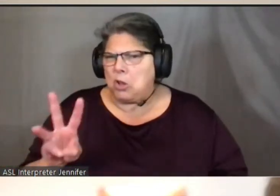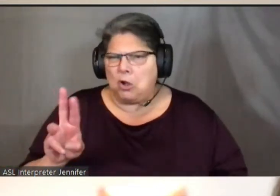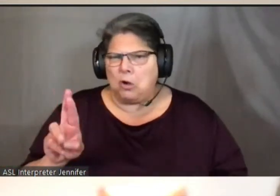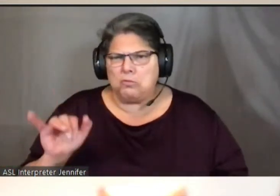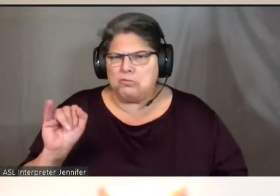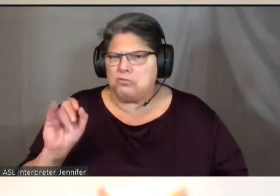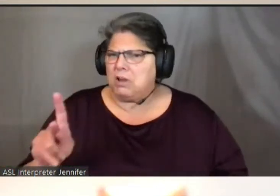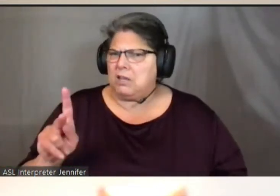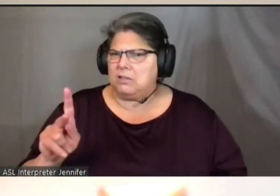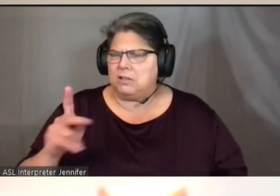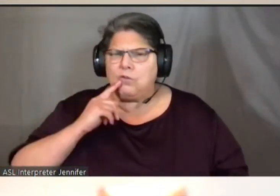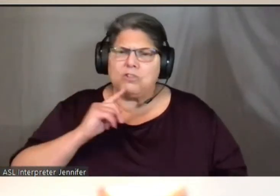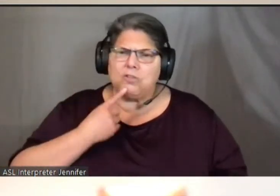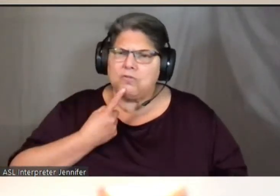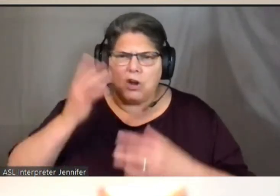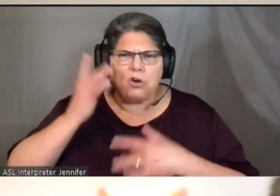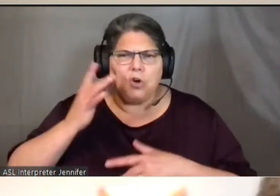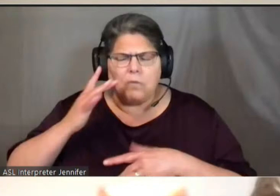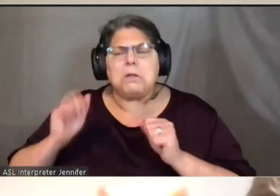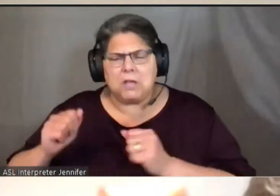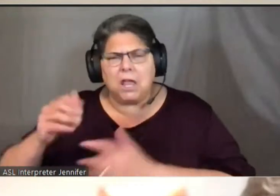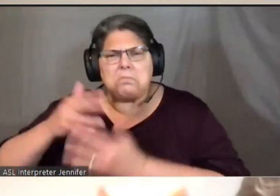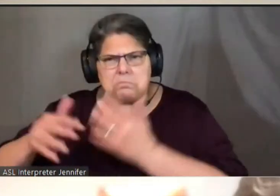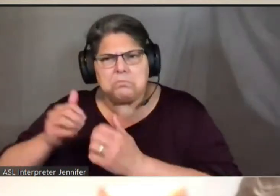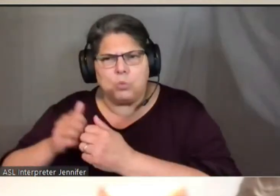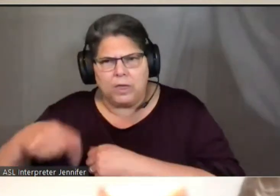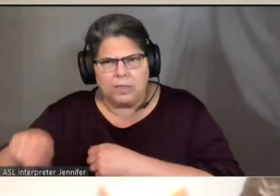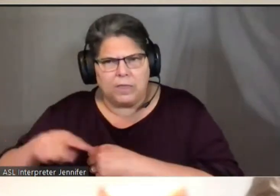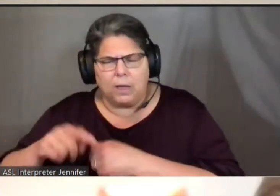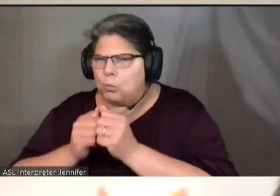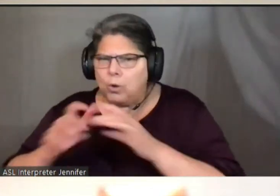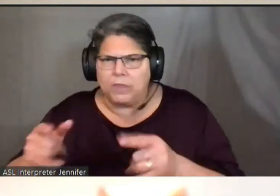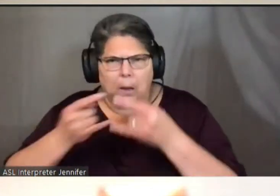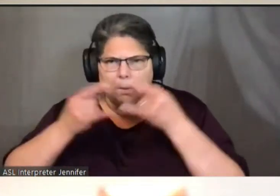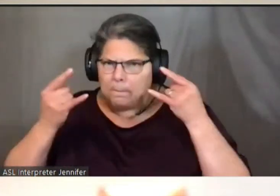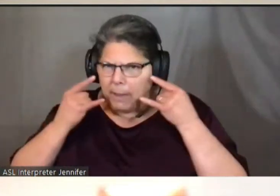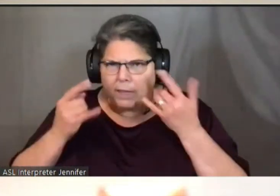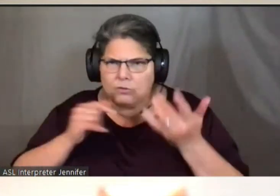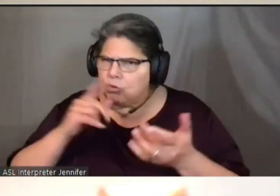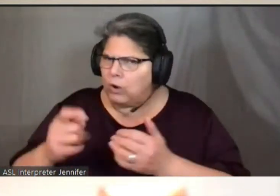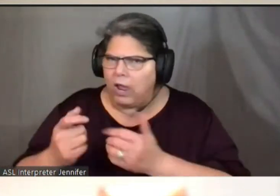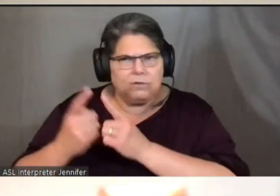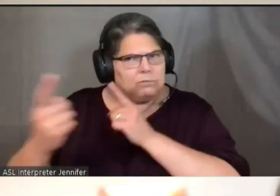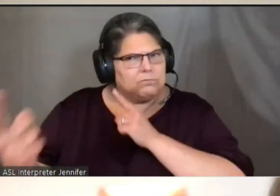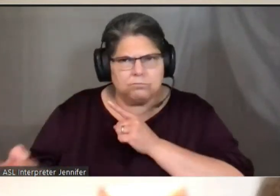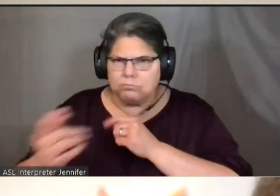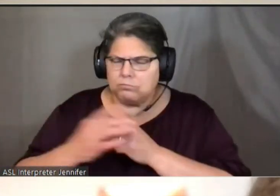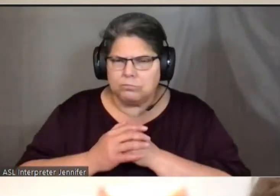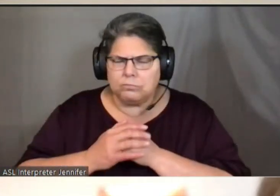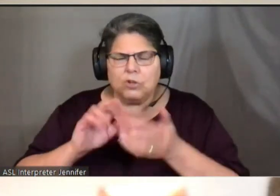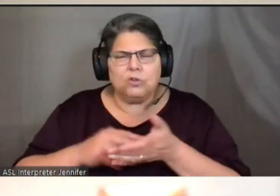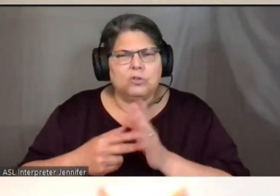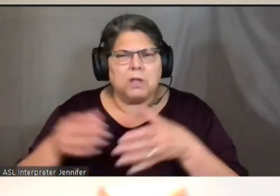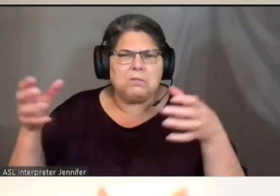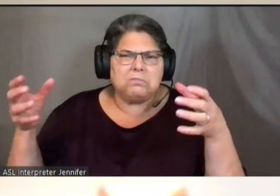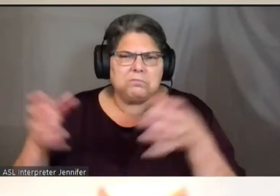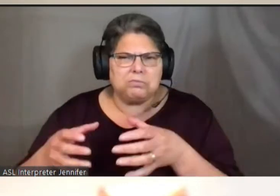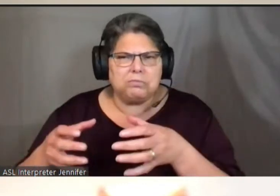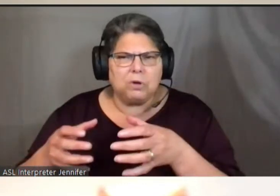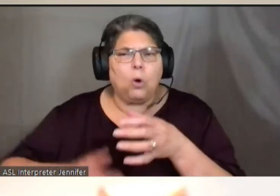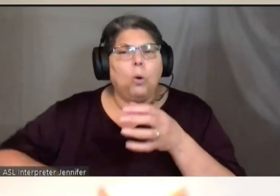COVID disease without wearing a mask or physical distancing. So that would be a gathering of